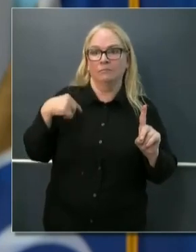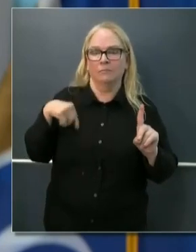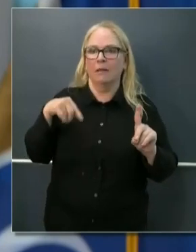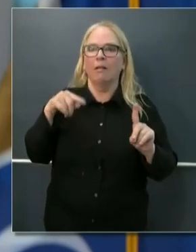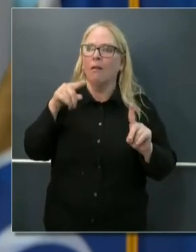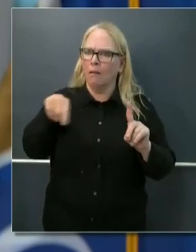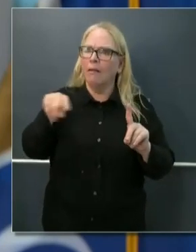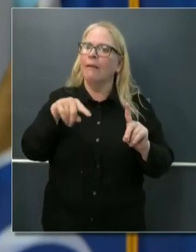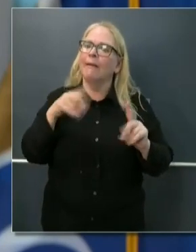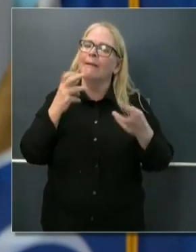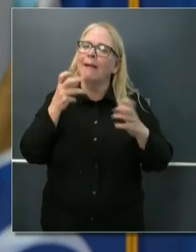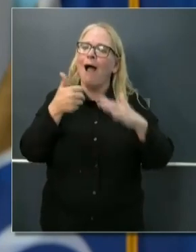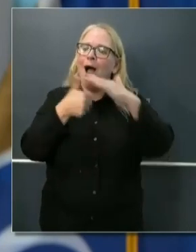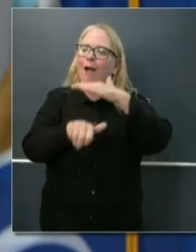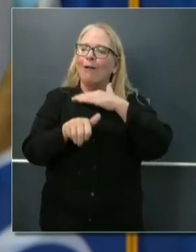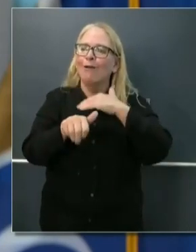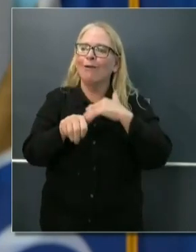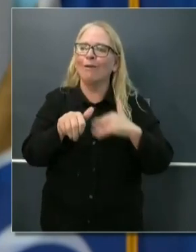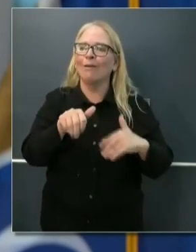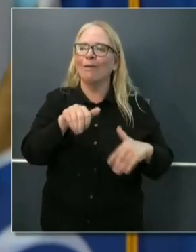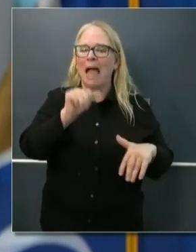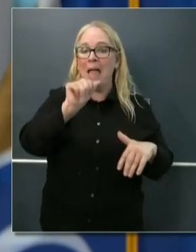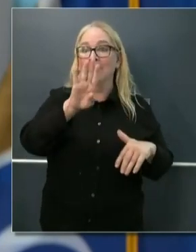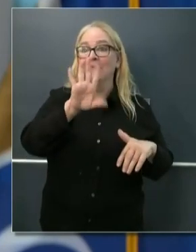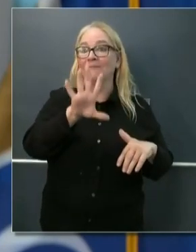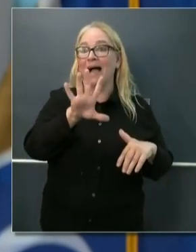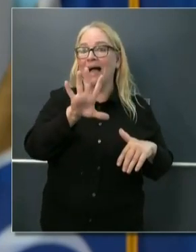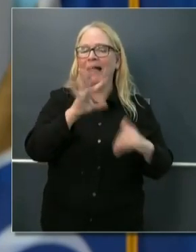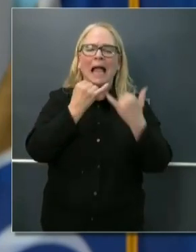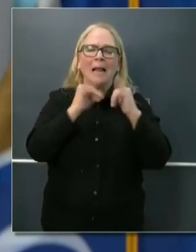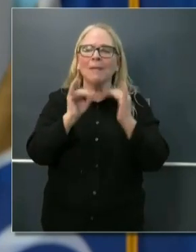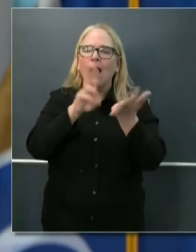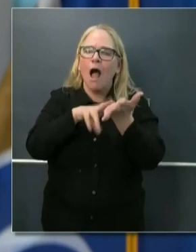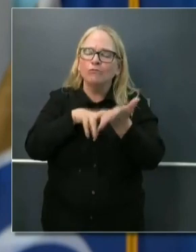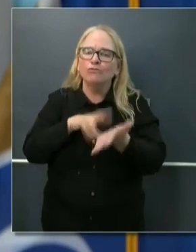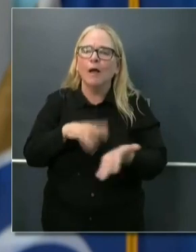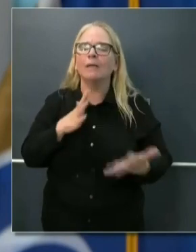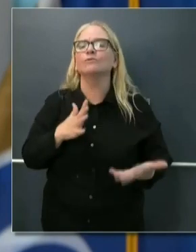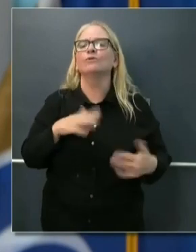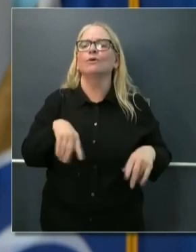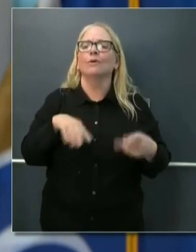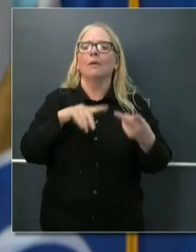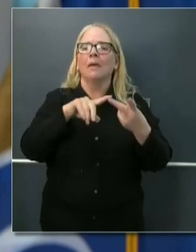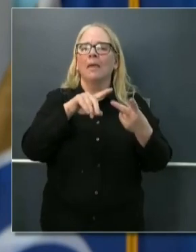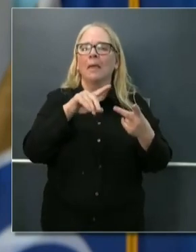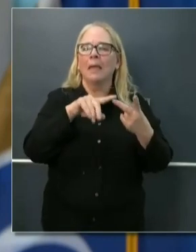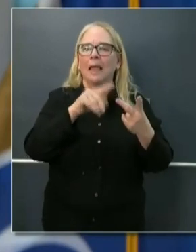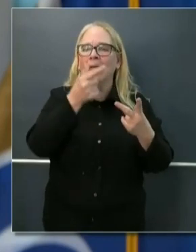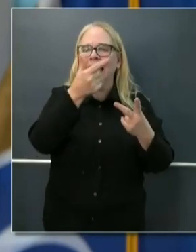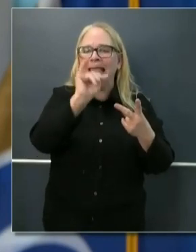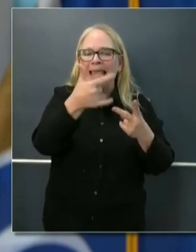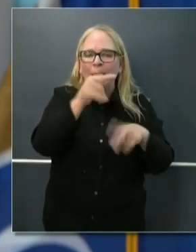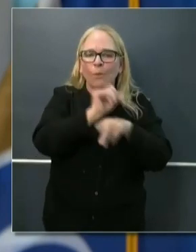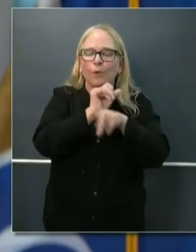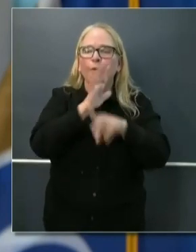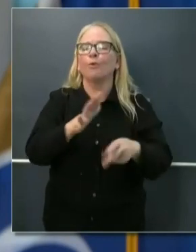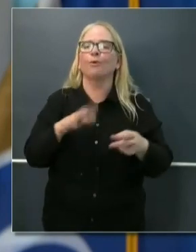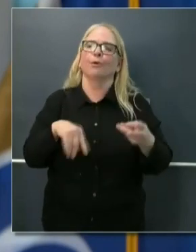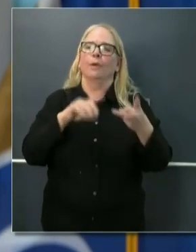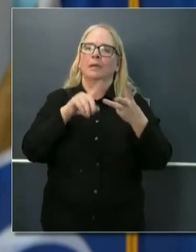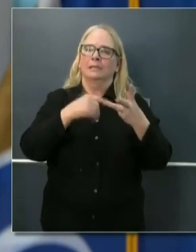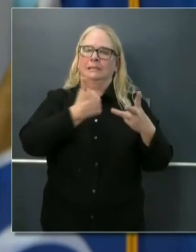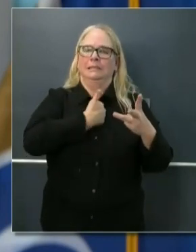that workforce, independent contractors, gig workers, but also those that are self-employed. And so that system is